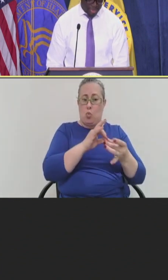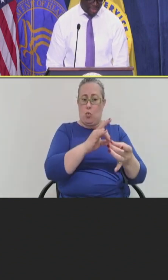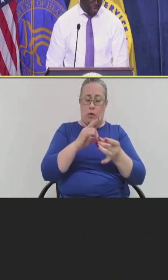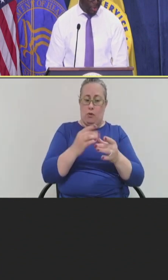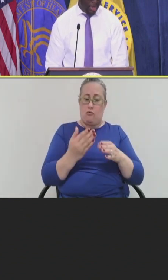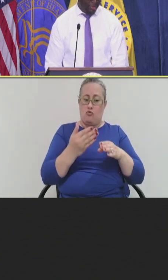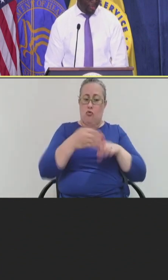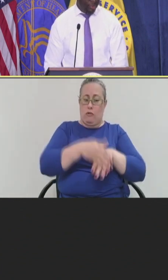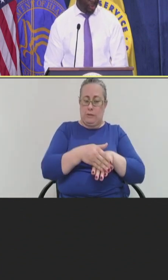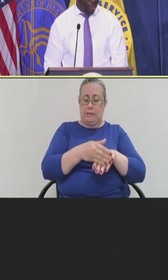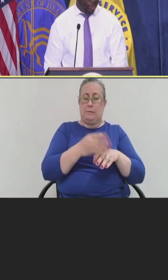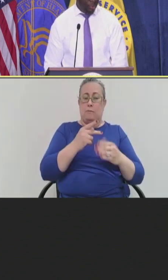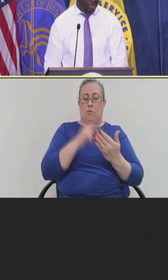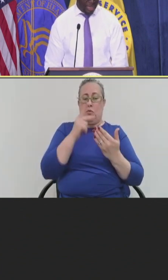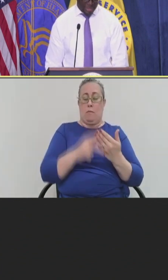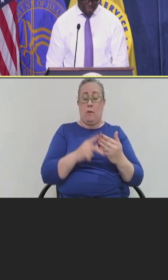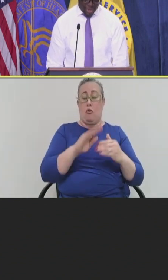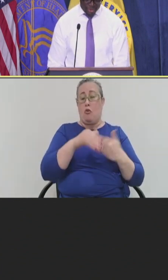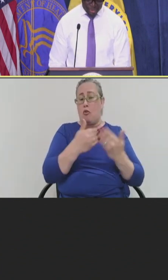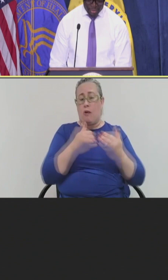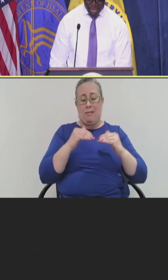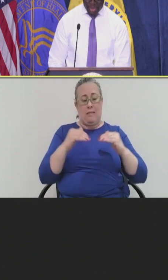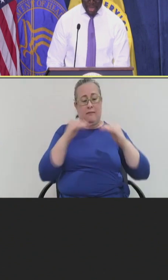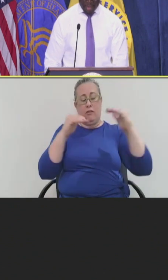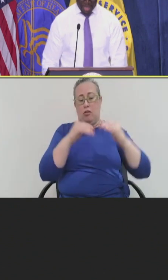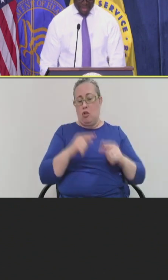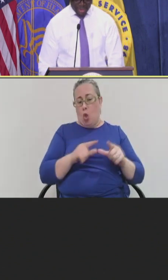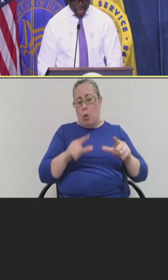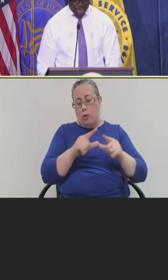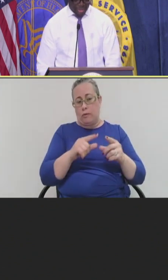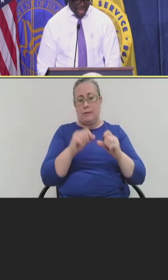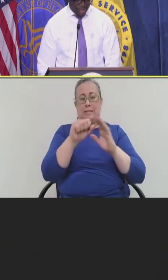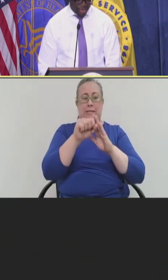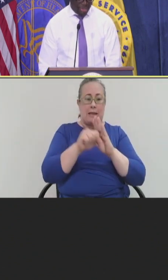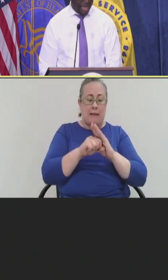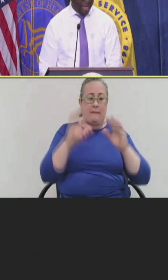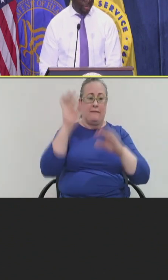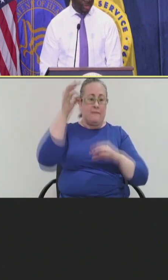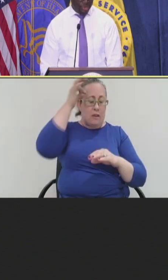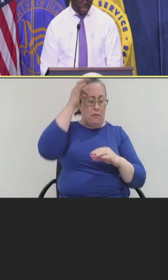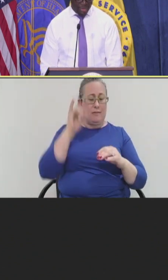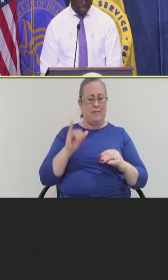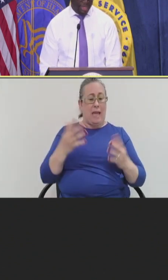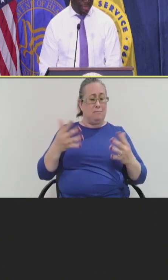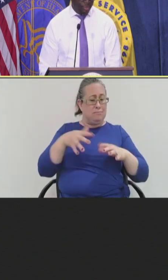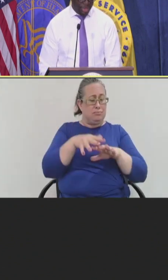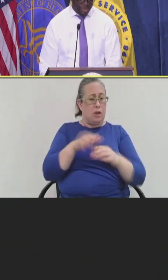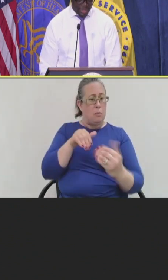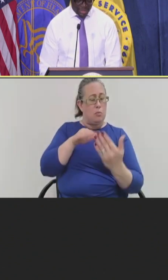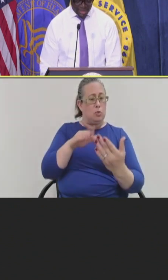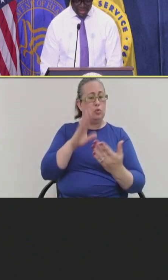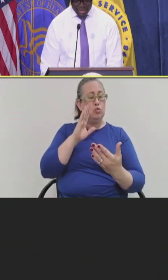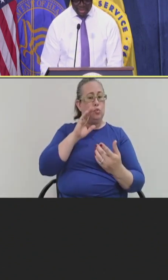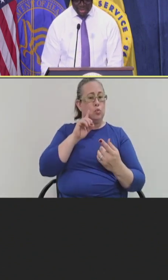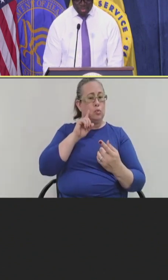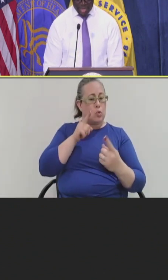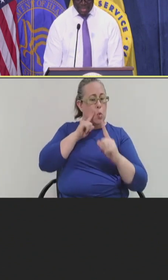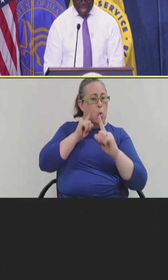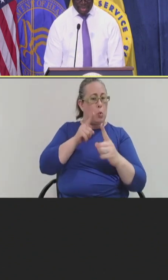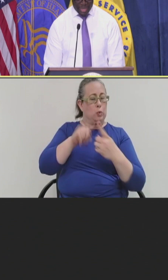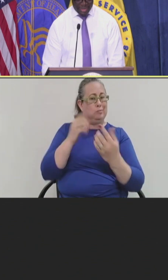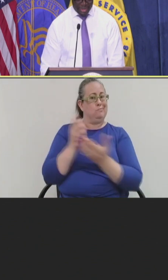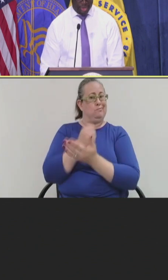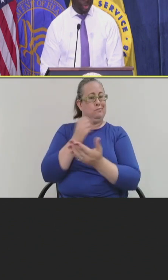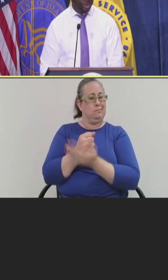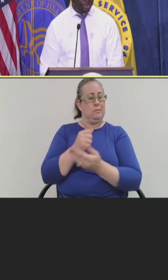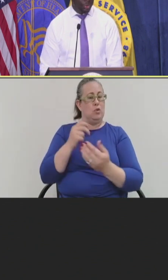programs at all levels, local, state, and federal. This integrated approach aims to leverage resources to best